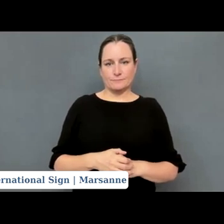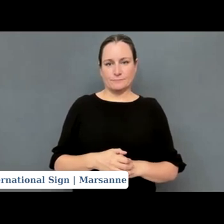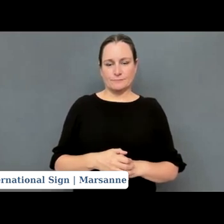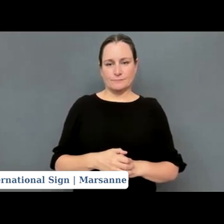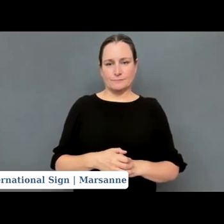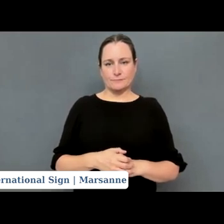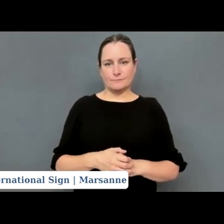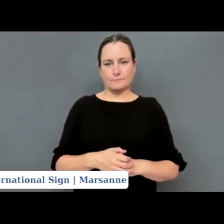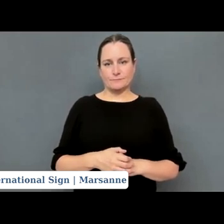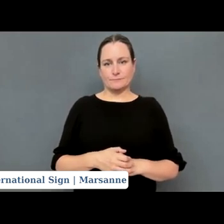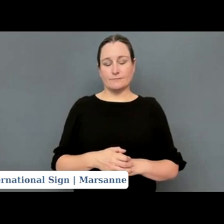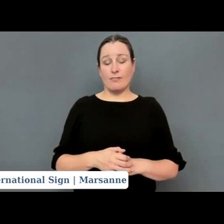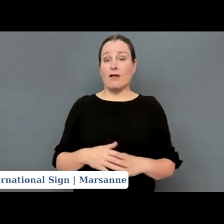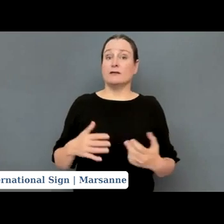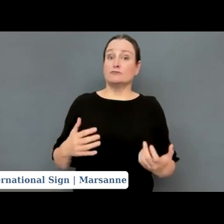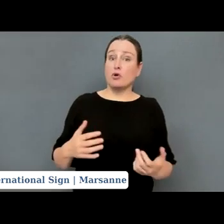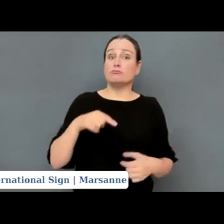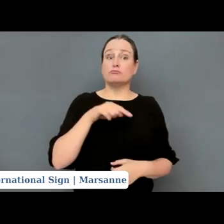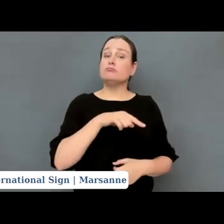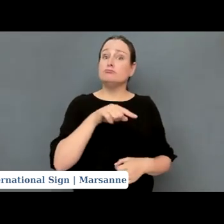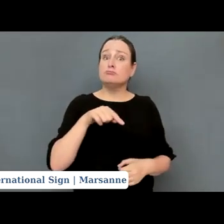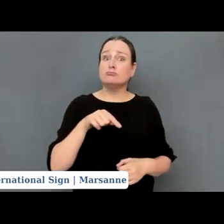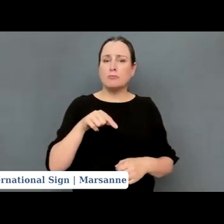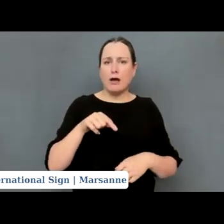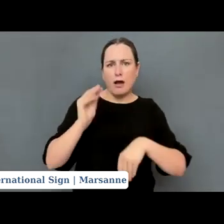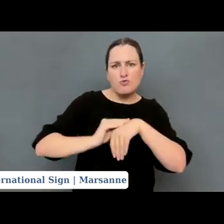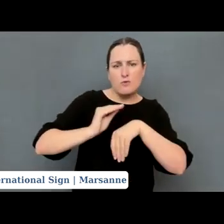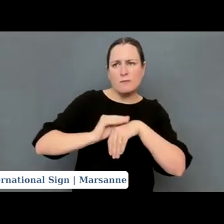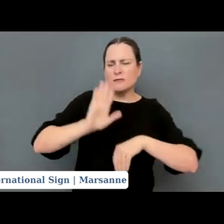the districtal level. We